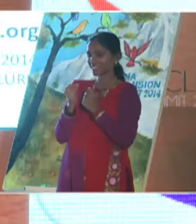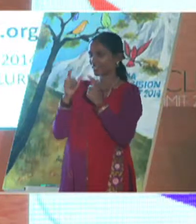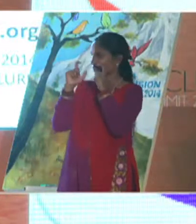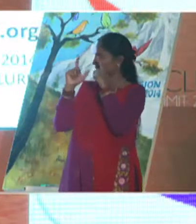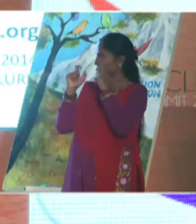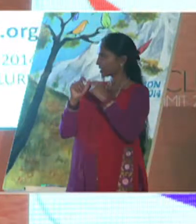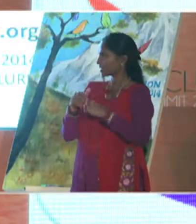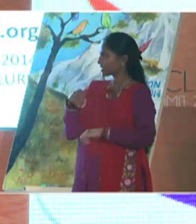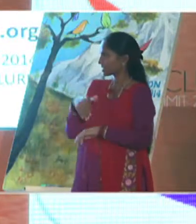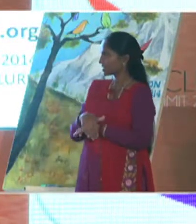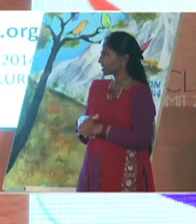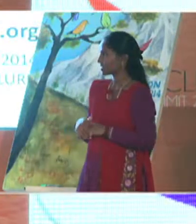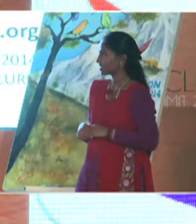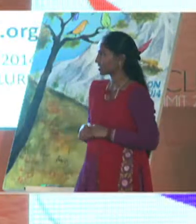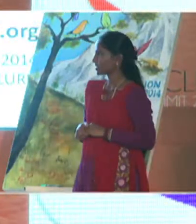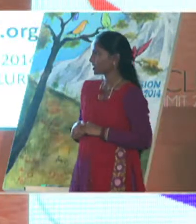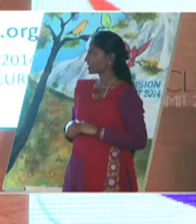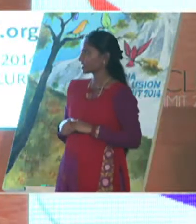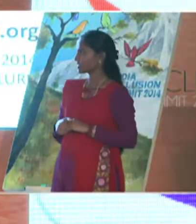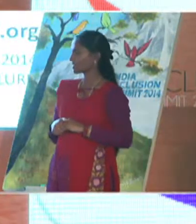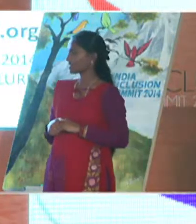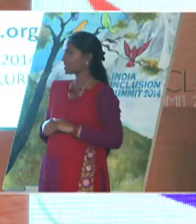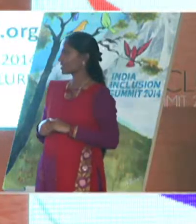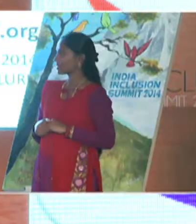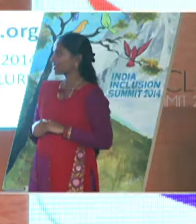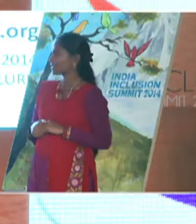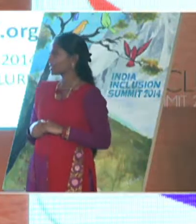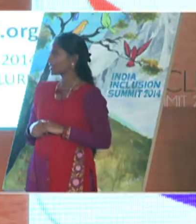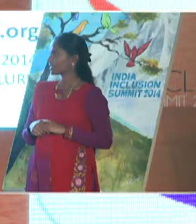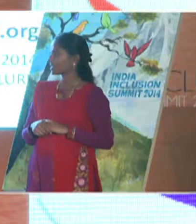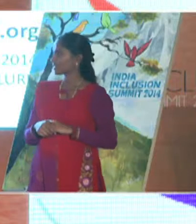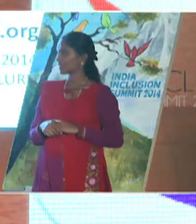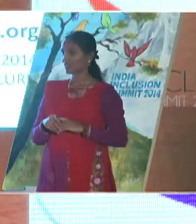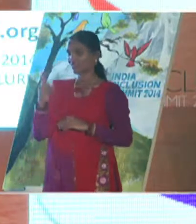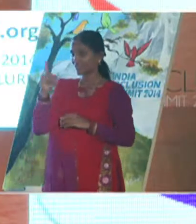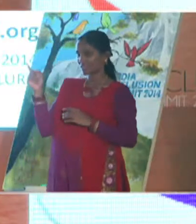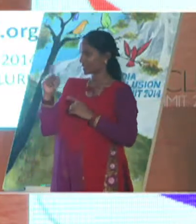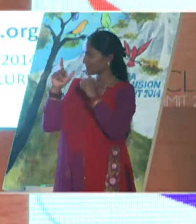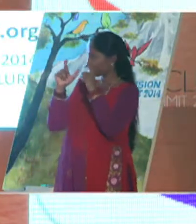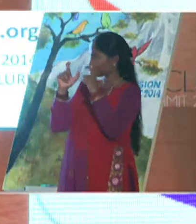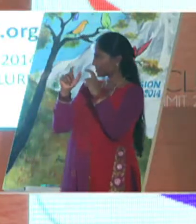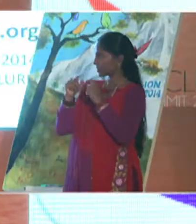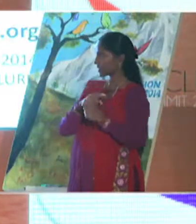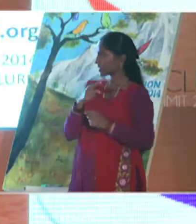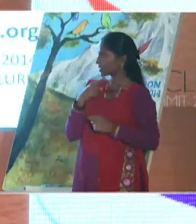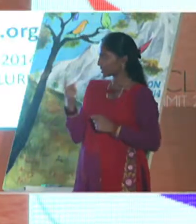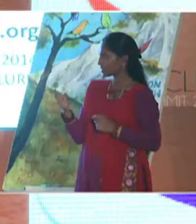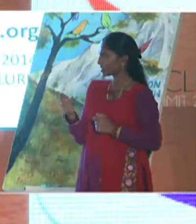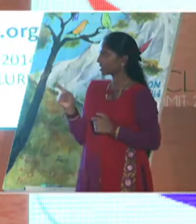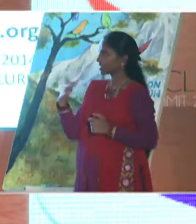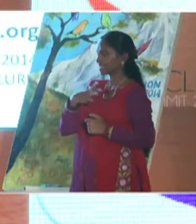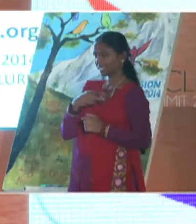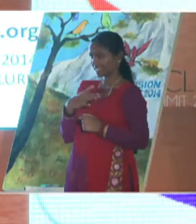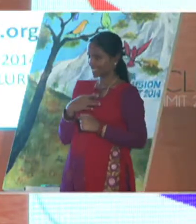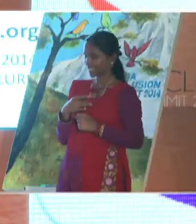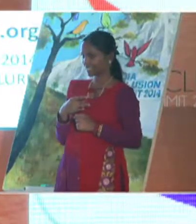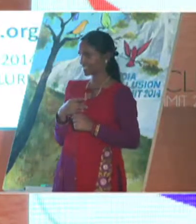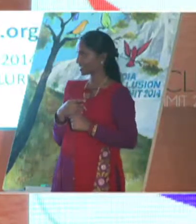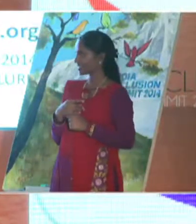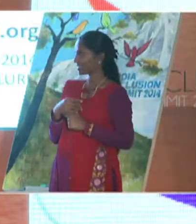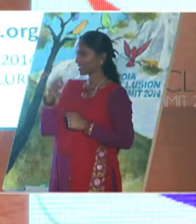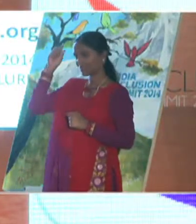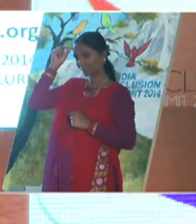as a blind person, you have to imagine everything. So when we first met, she took pictures, and she told me later that she likes